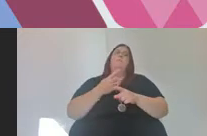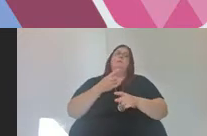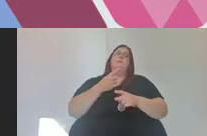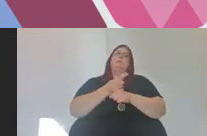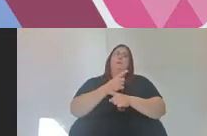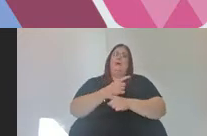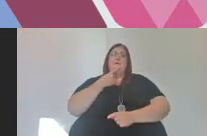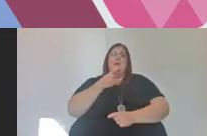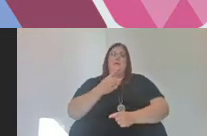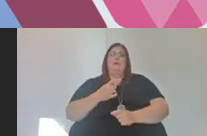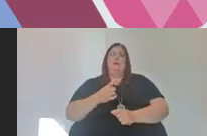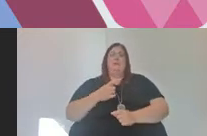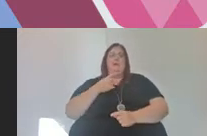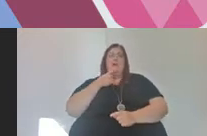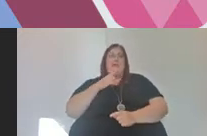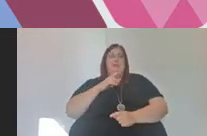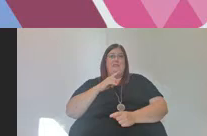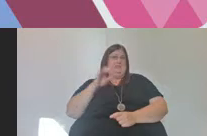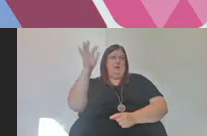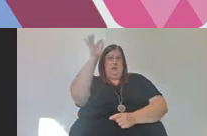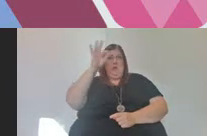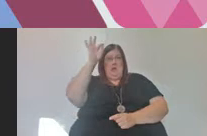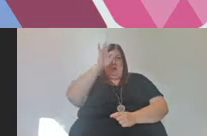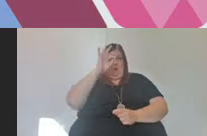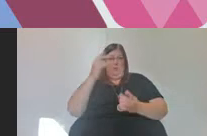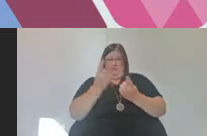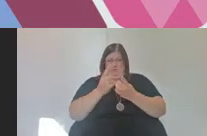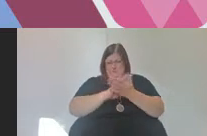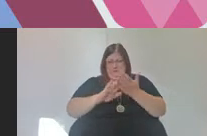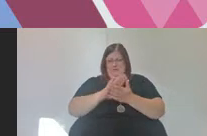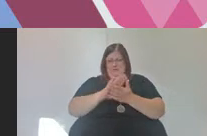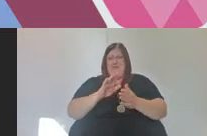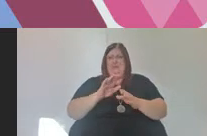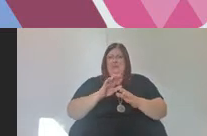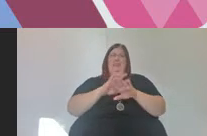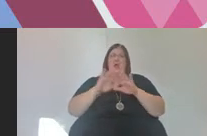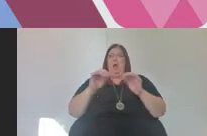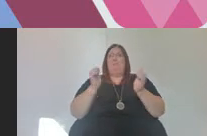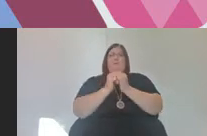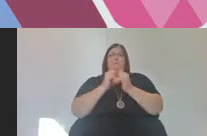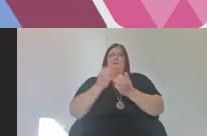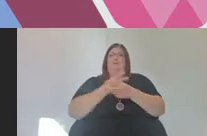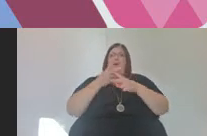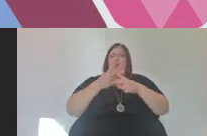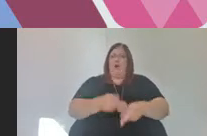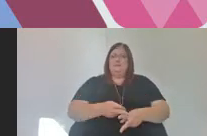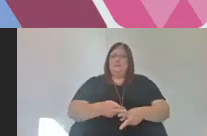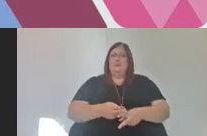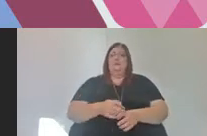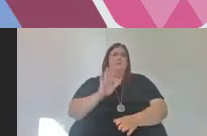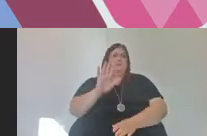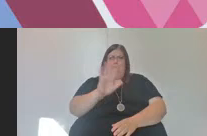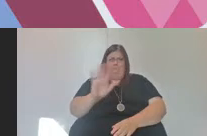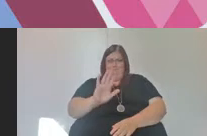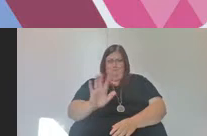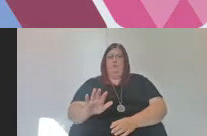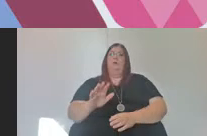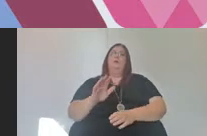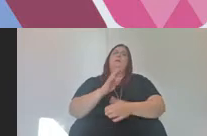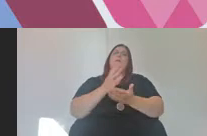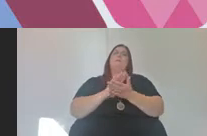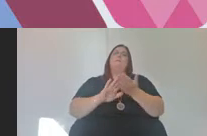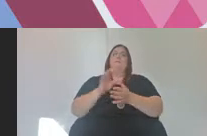say there's no such thing as an inappropriate safeguarding referral. And in fact, professionals have a duty to report any